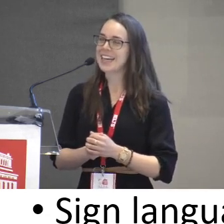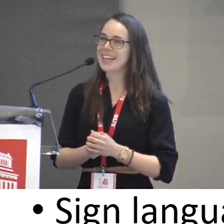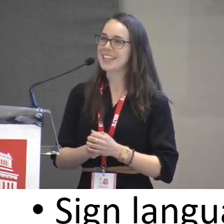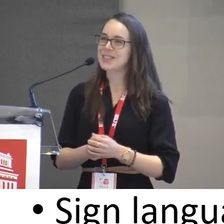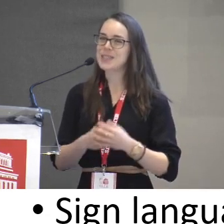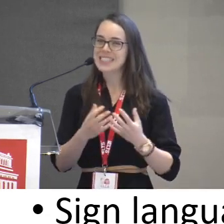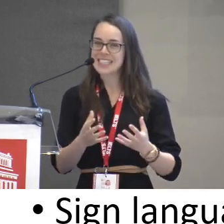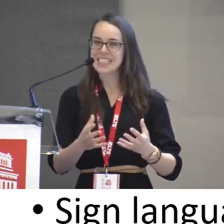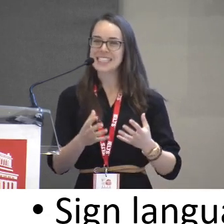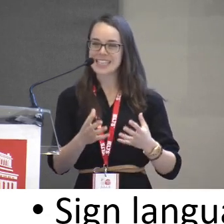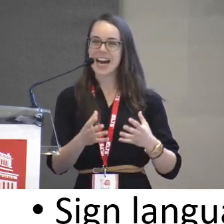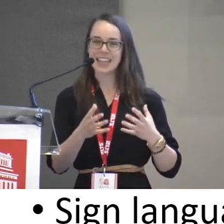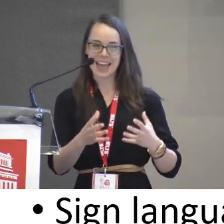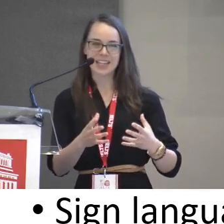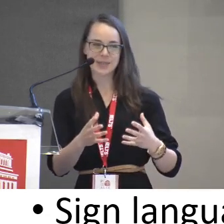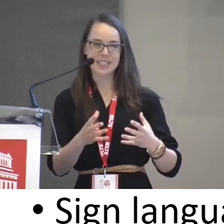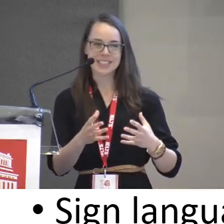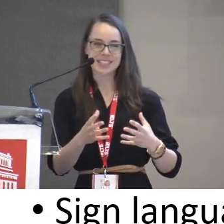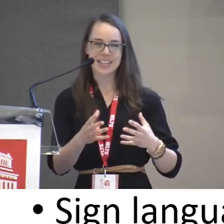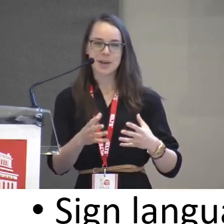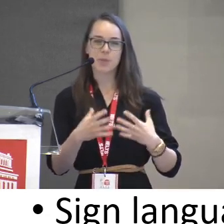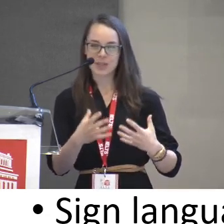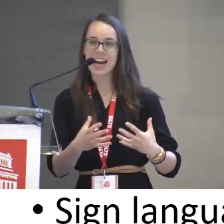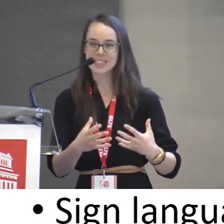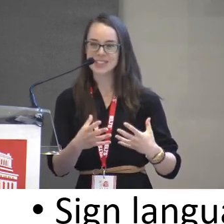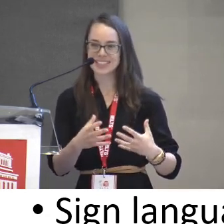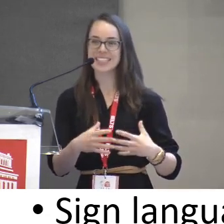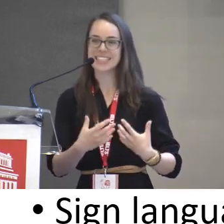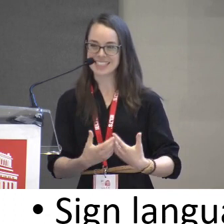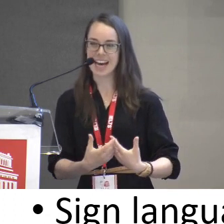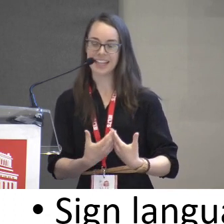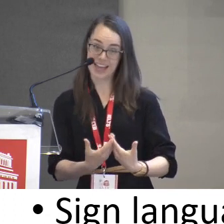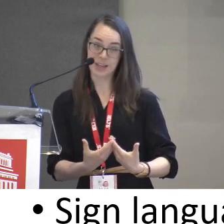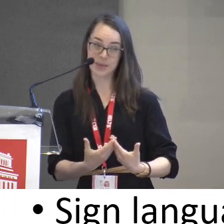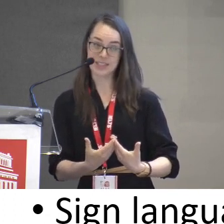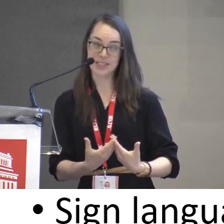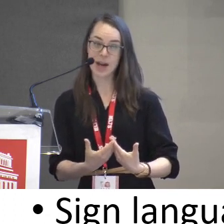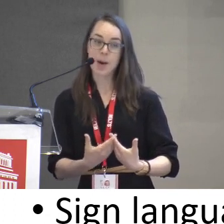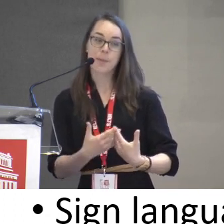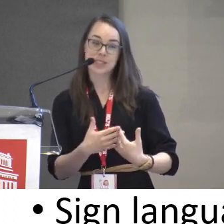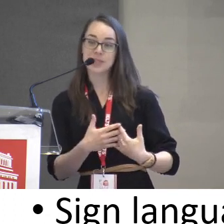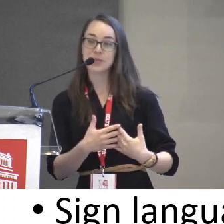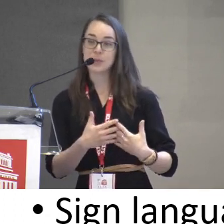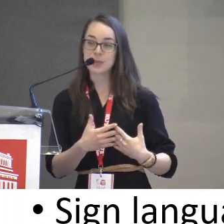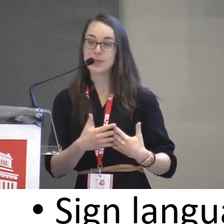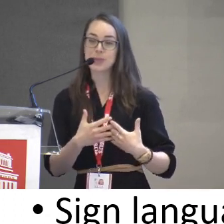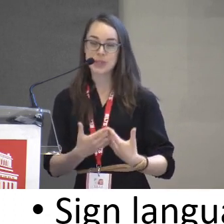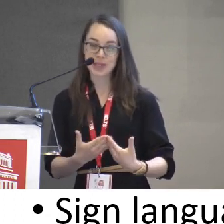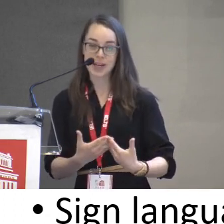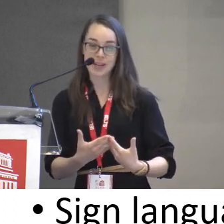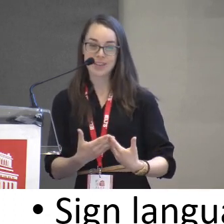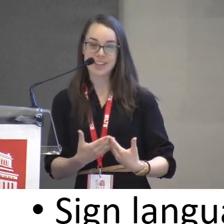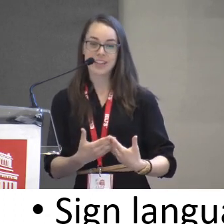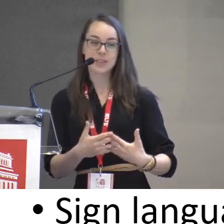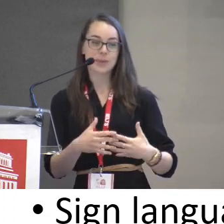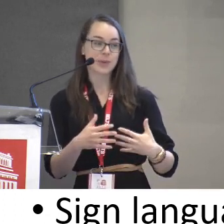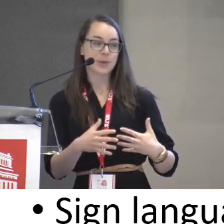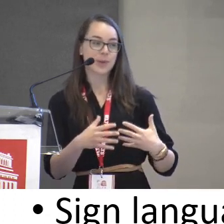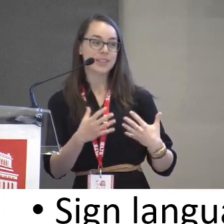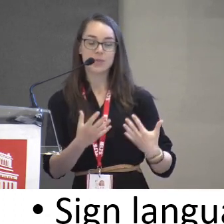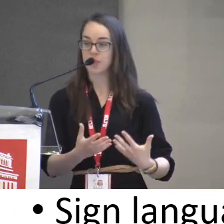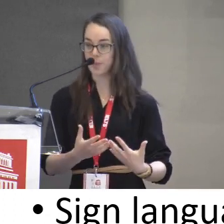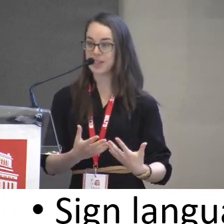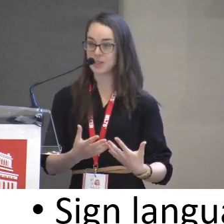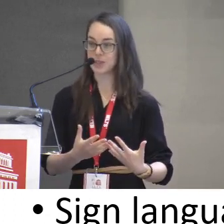and to see sign language production in sign language. But if you want to share